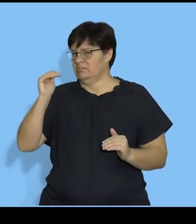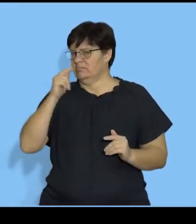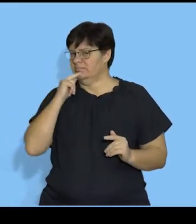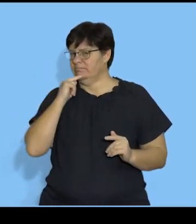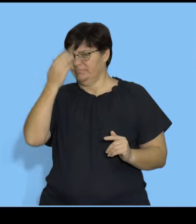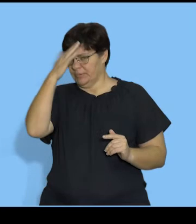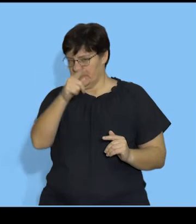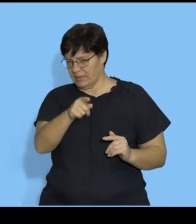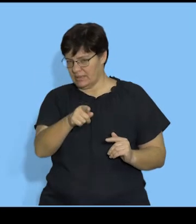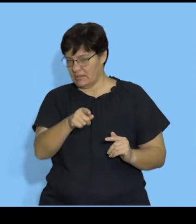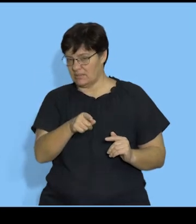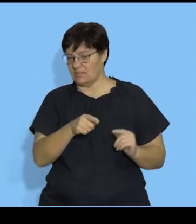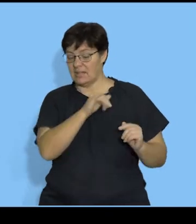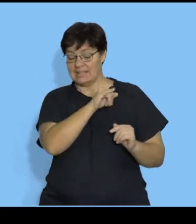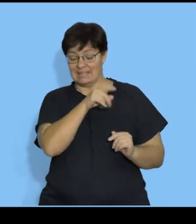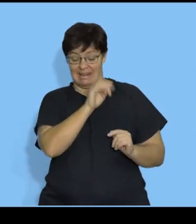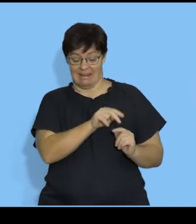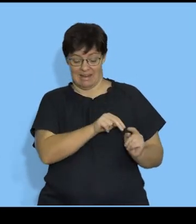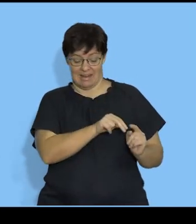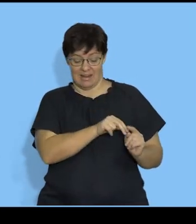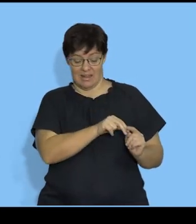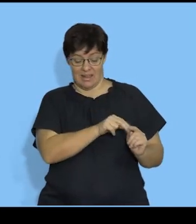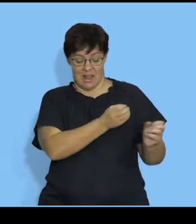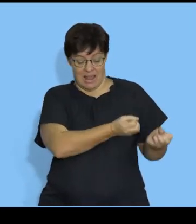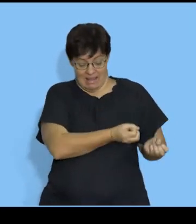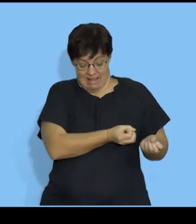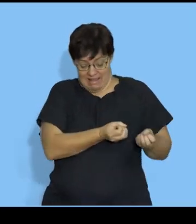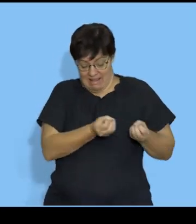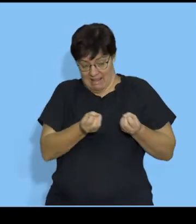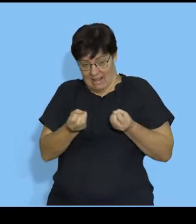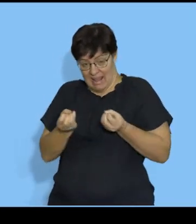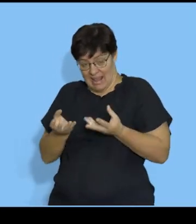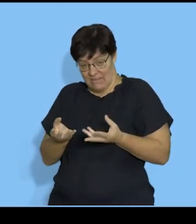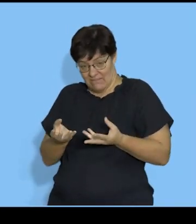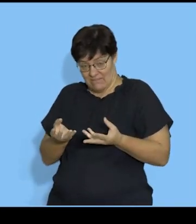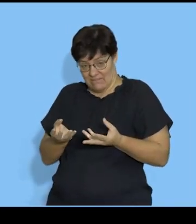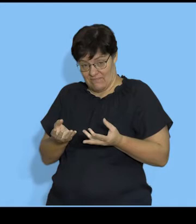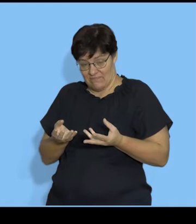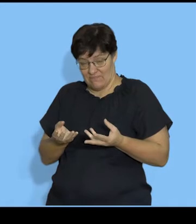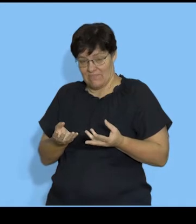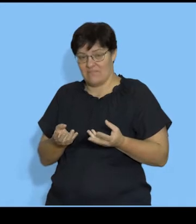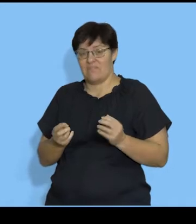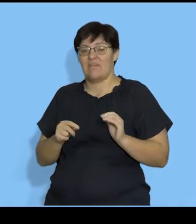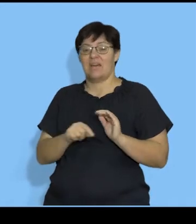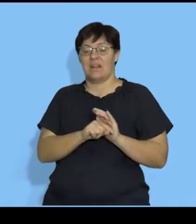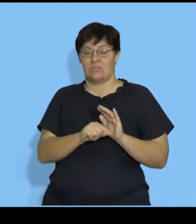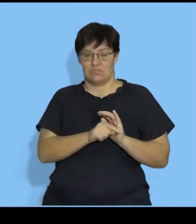by now is that if a substance, if its oxidation number increases, that substance has actually undergone